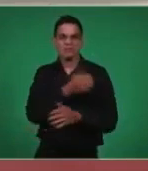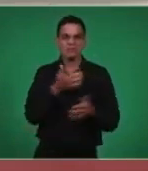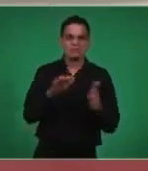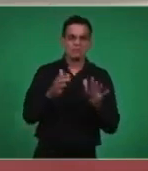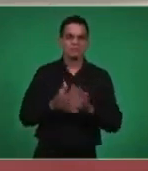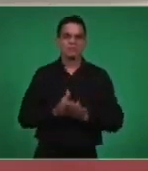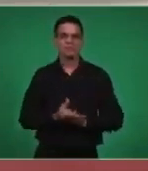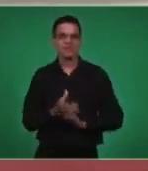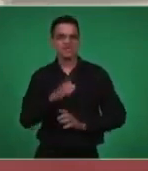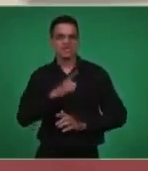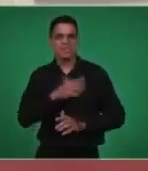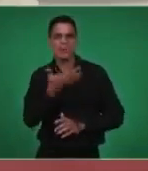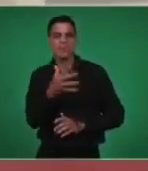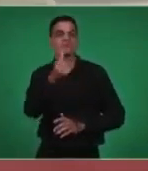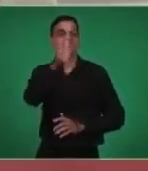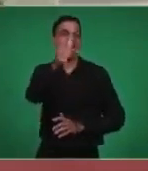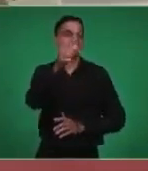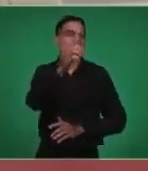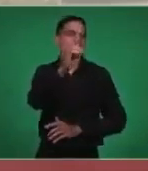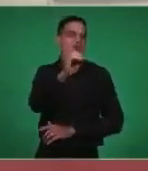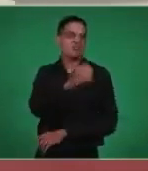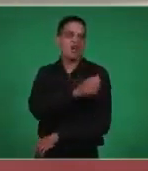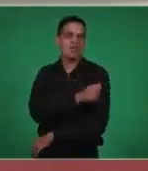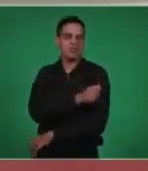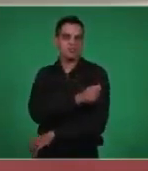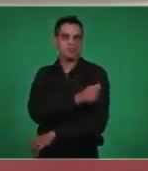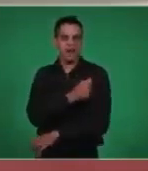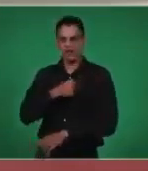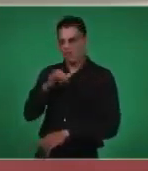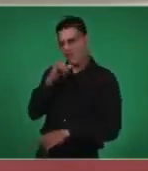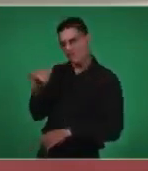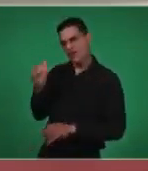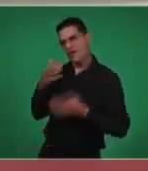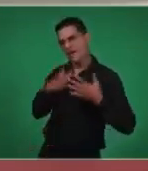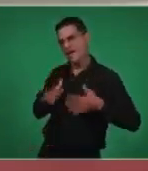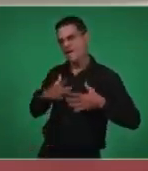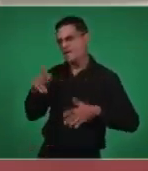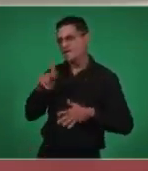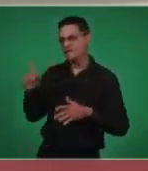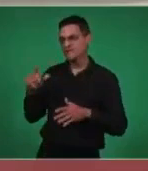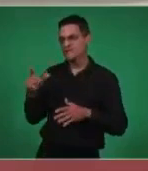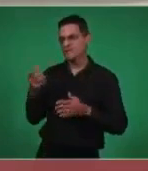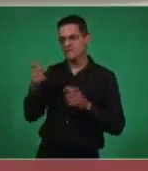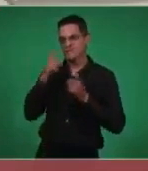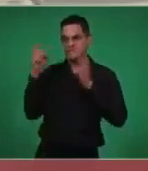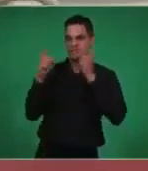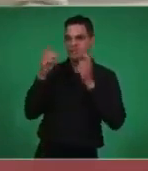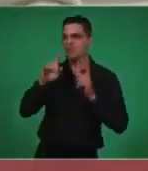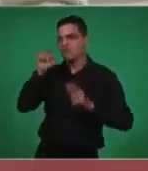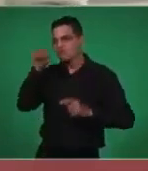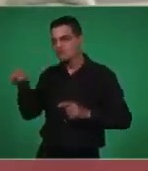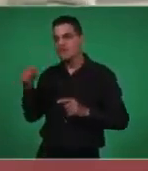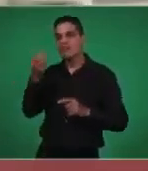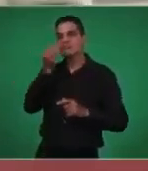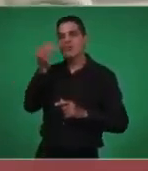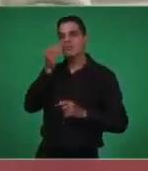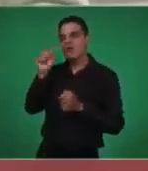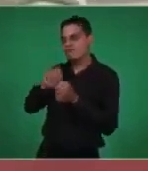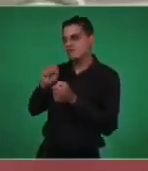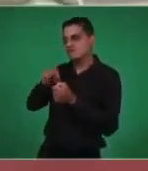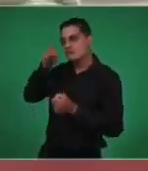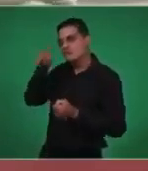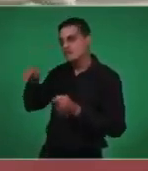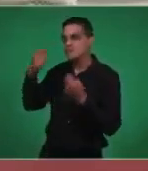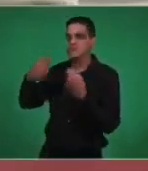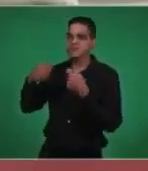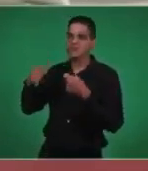person. And I would say, don't worry about it. You will go and you're going to do whatever